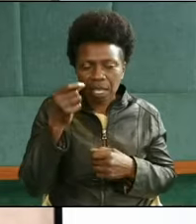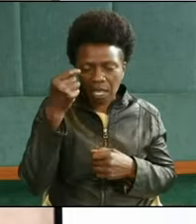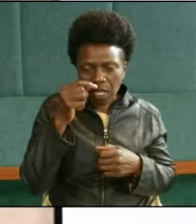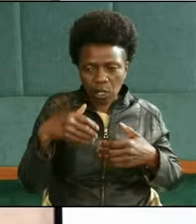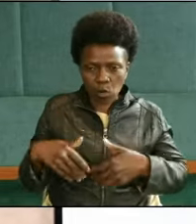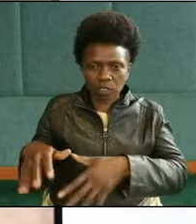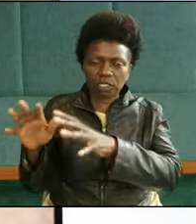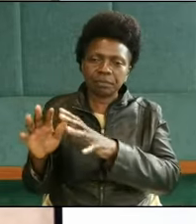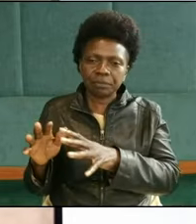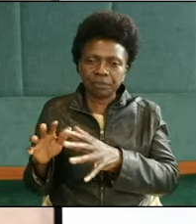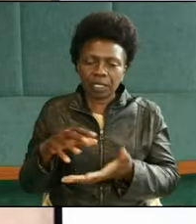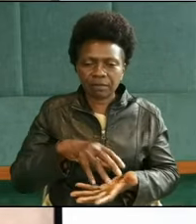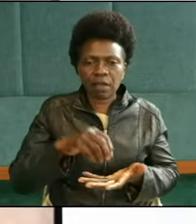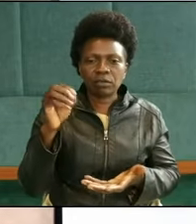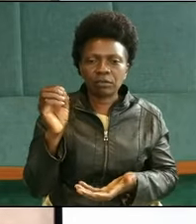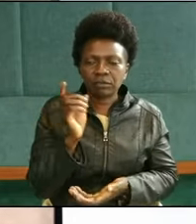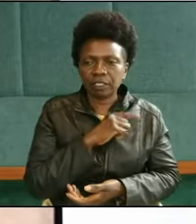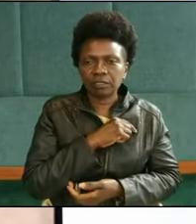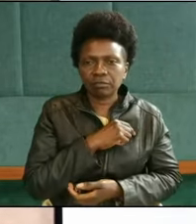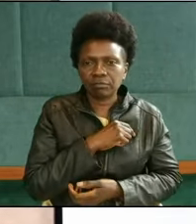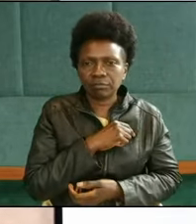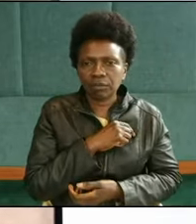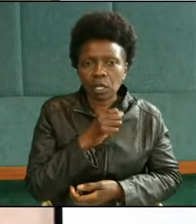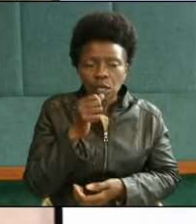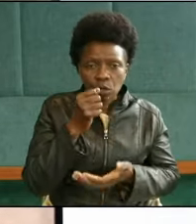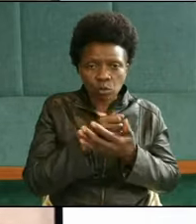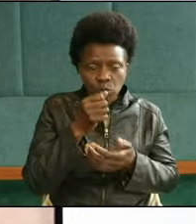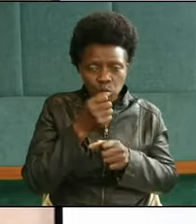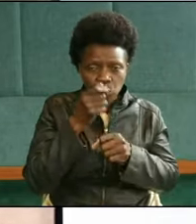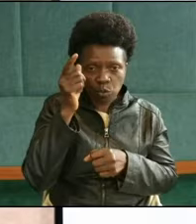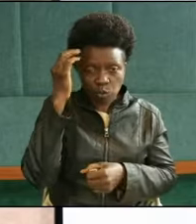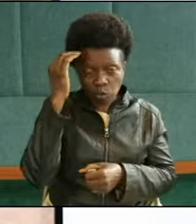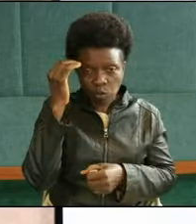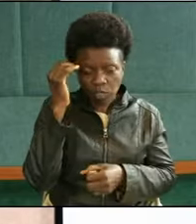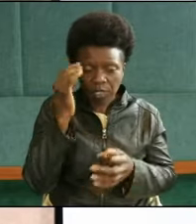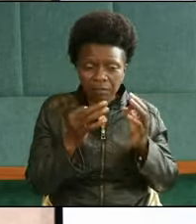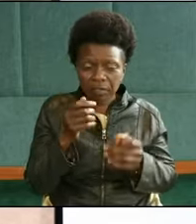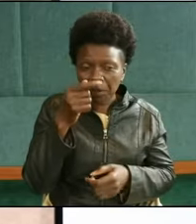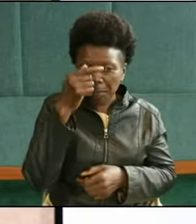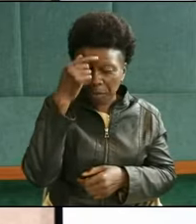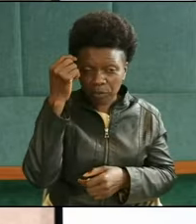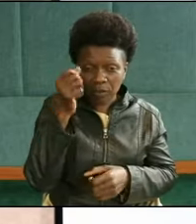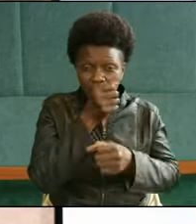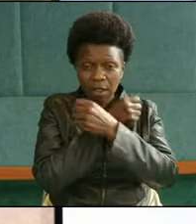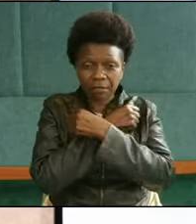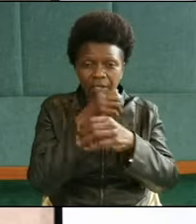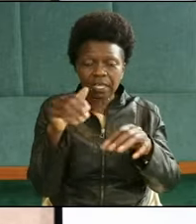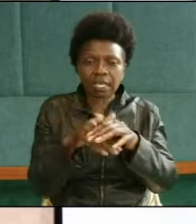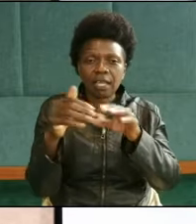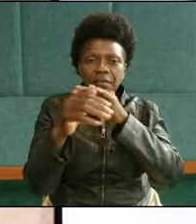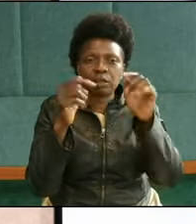lost is found. Do you know if it is not because of love of heaven to